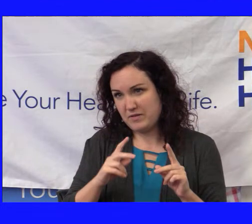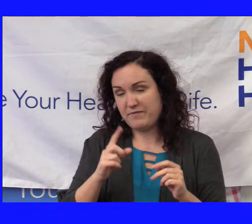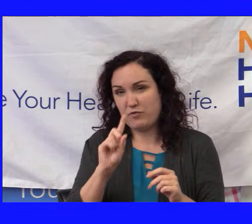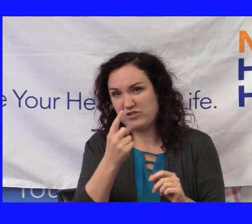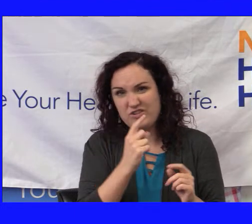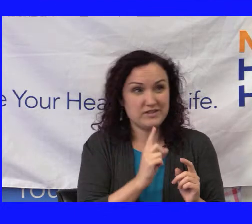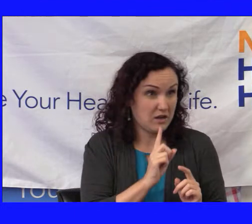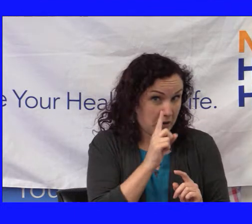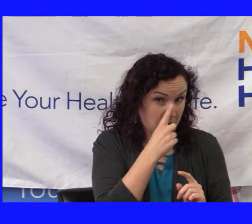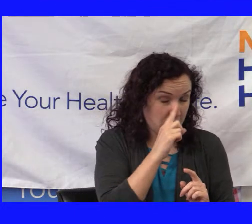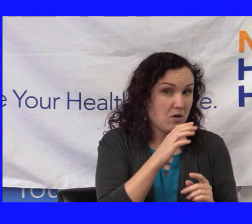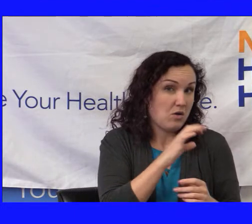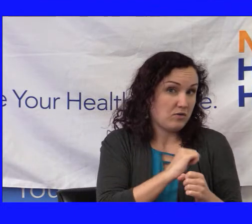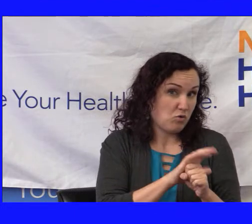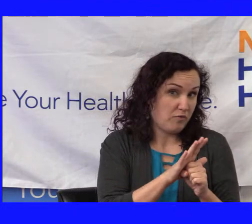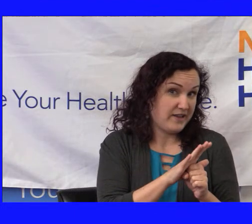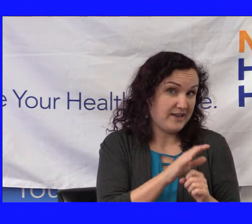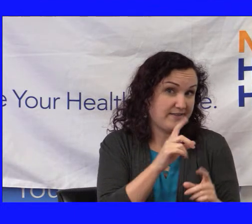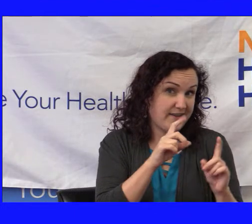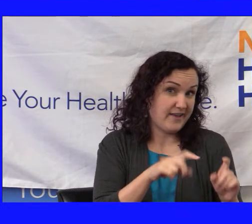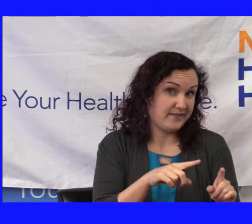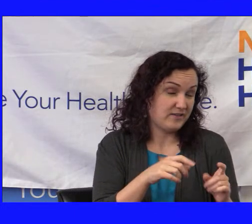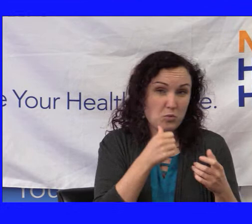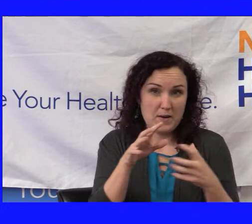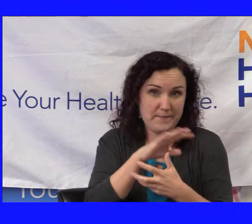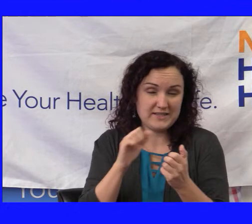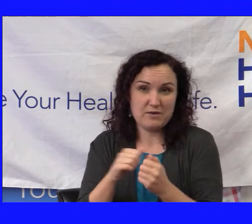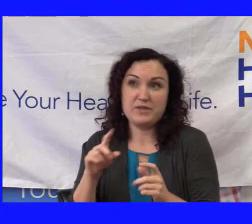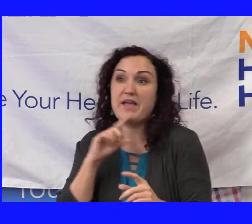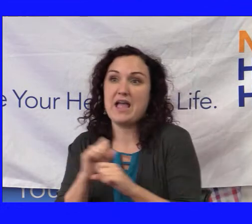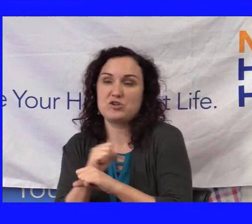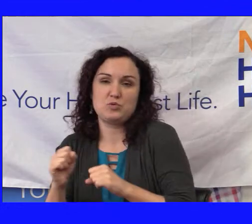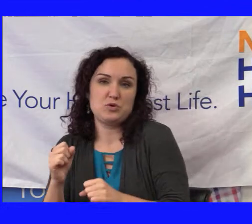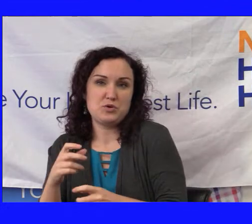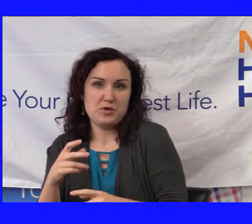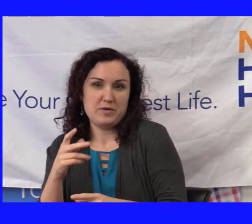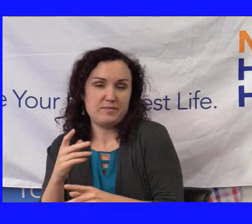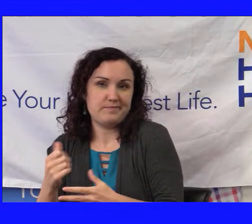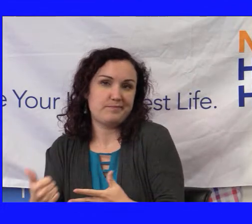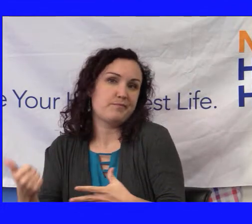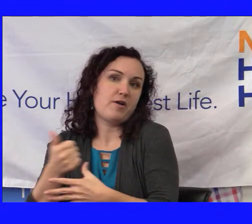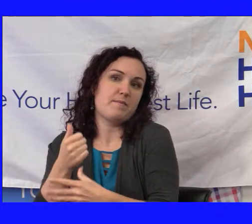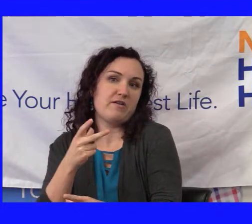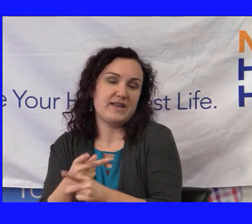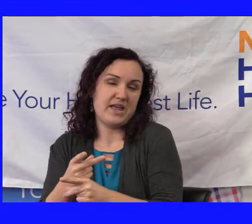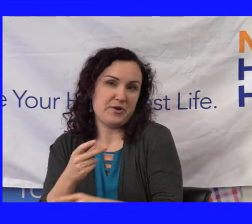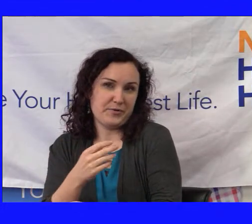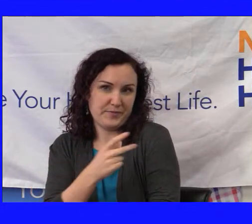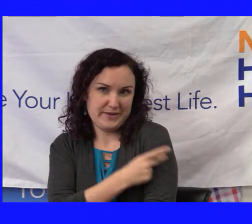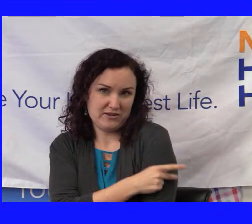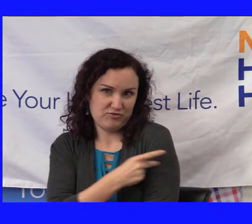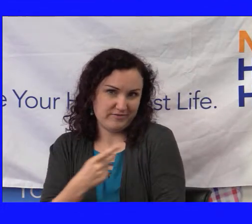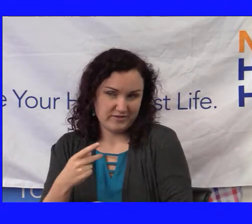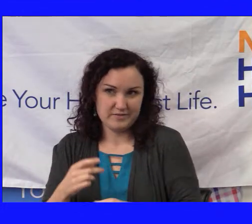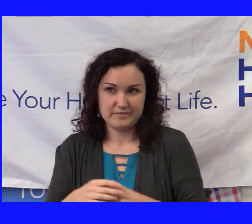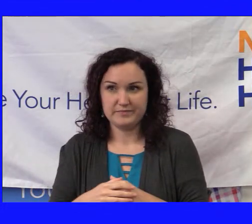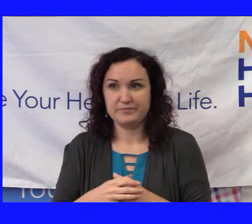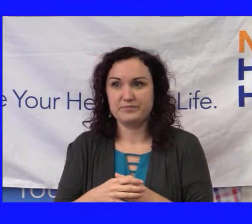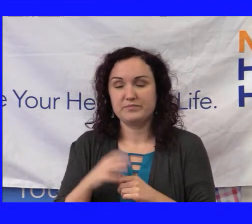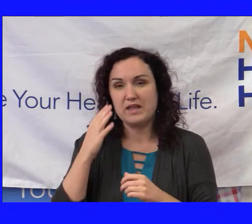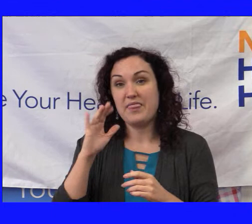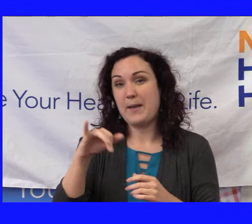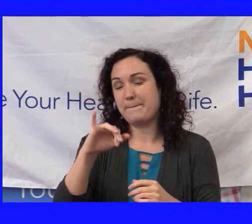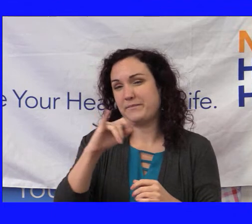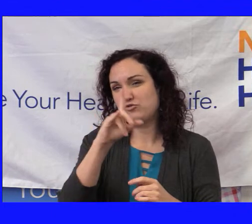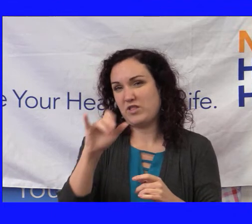just a COVID test in a primary care clinic. So Dr. Long and the team will speak to that at the July meeting as we update it and give